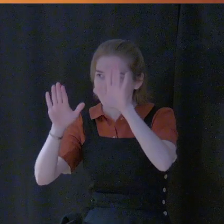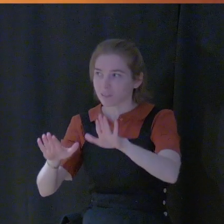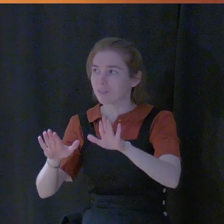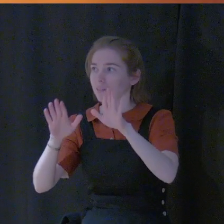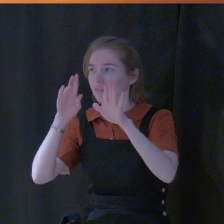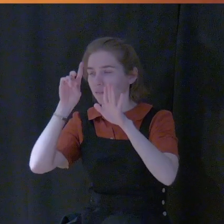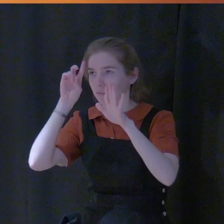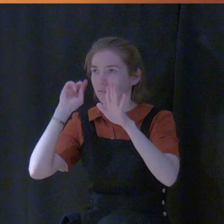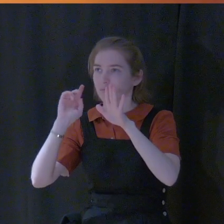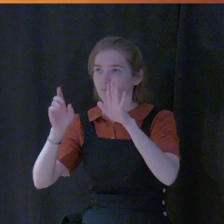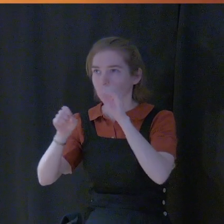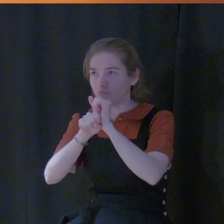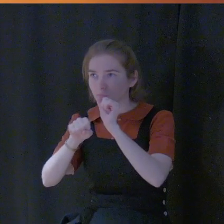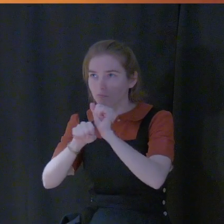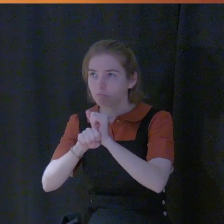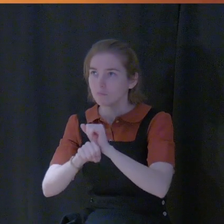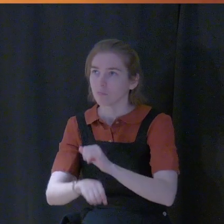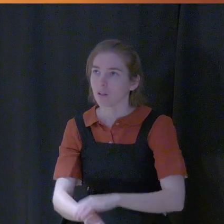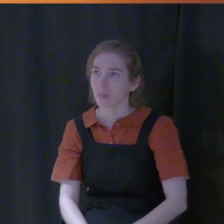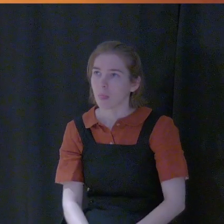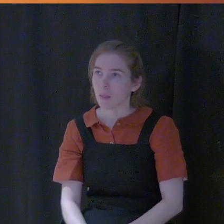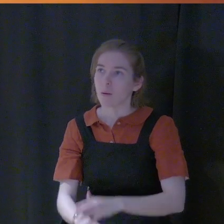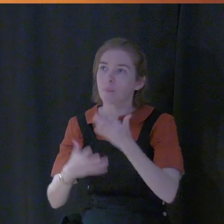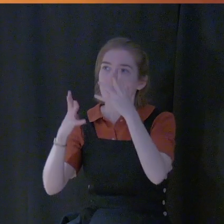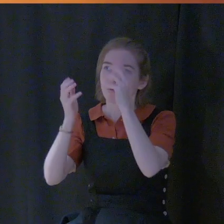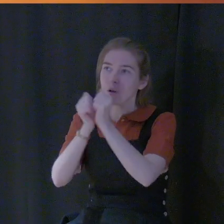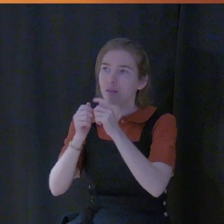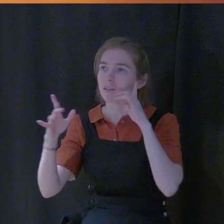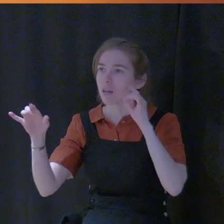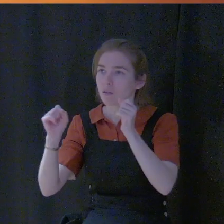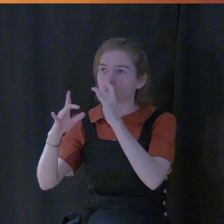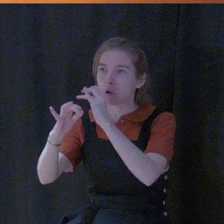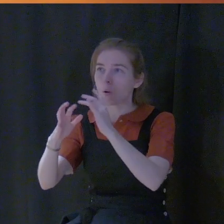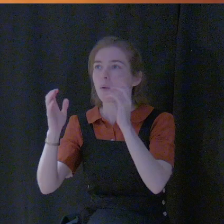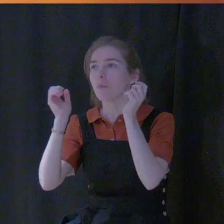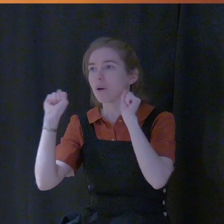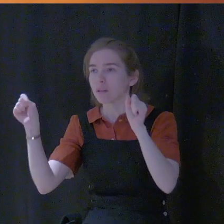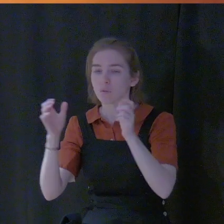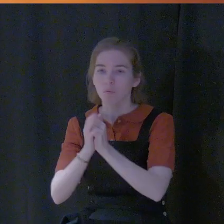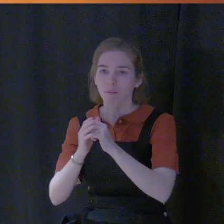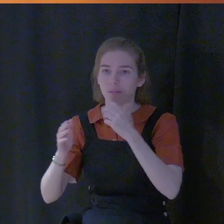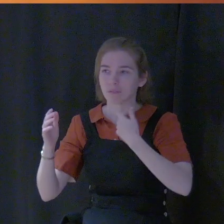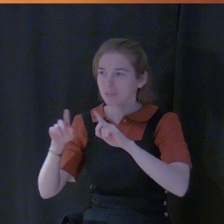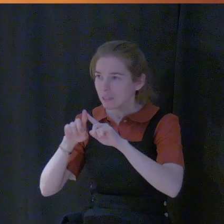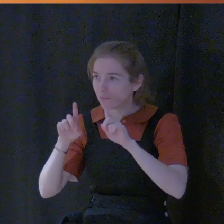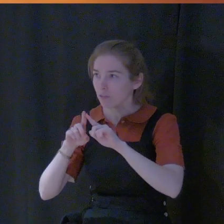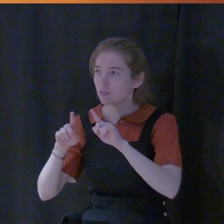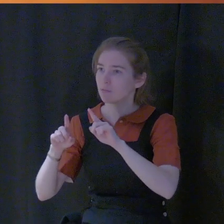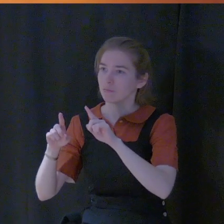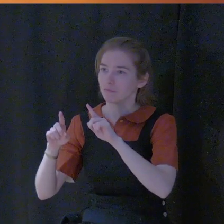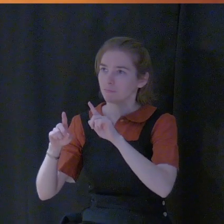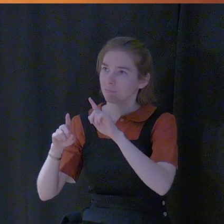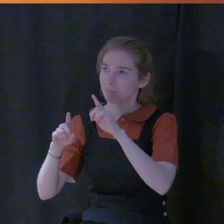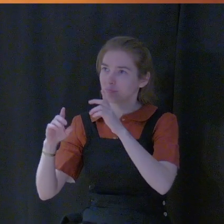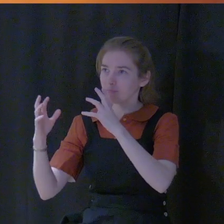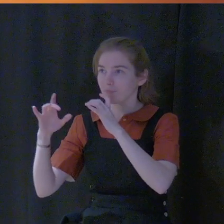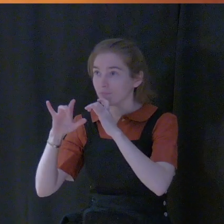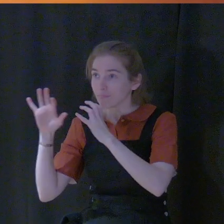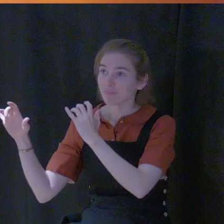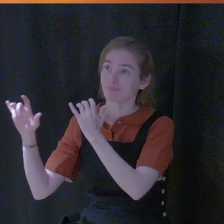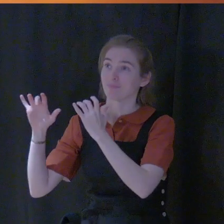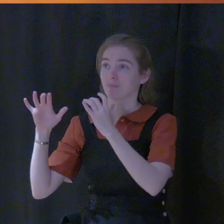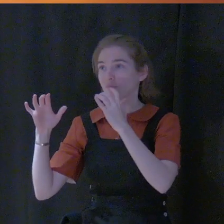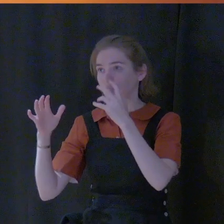excellent greatness. Praise him with the sound of trumpet. Praise him with the lute and harp. Praise him with the timbrel and the dance.